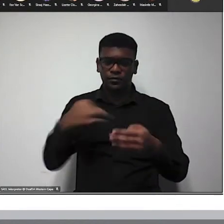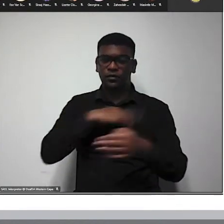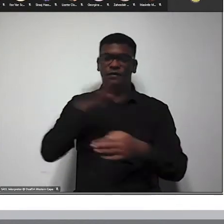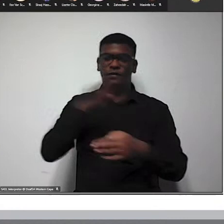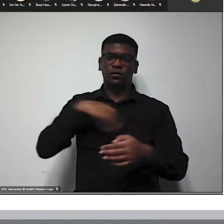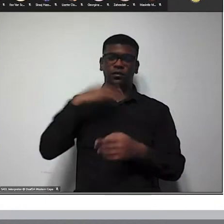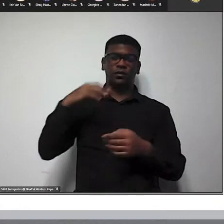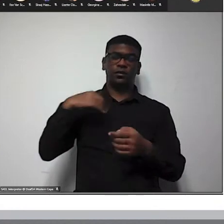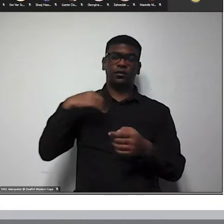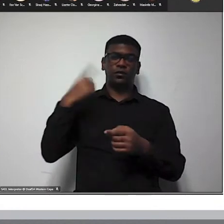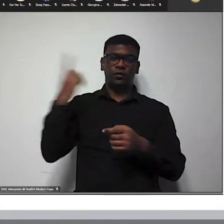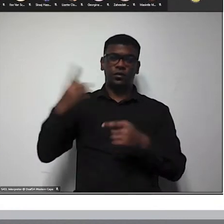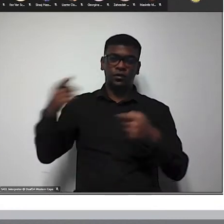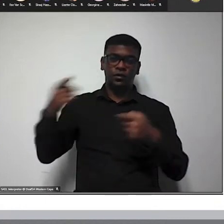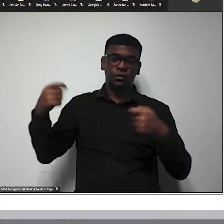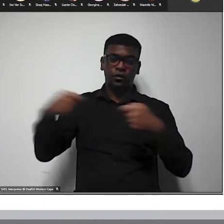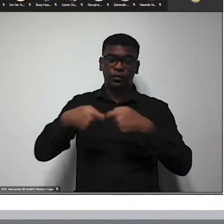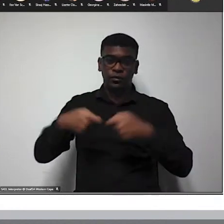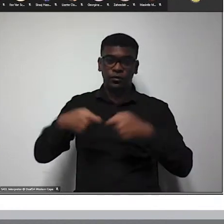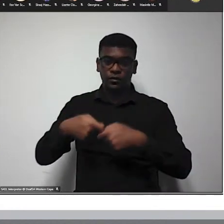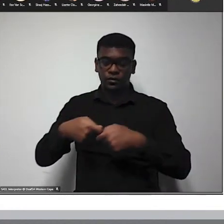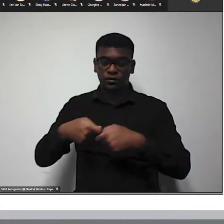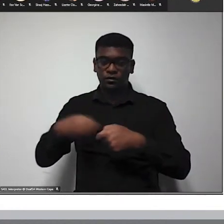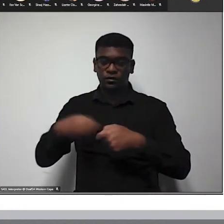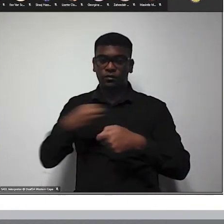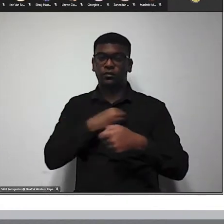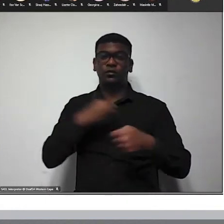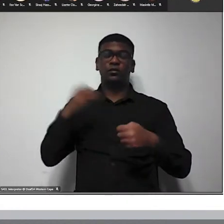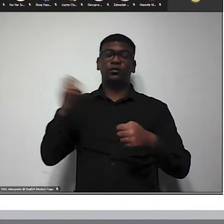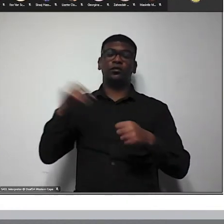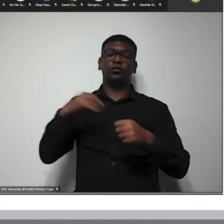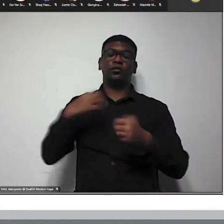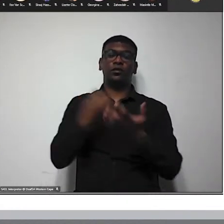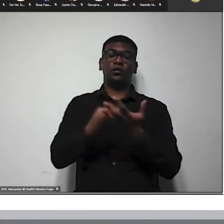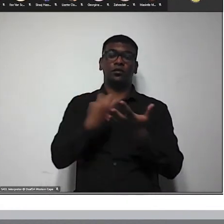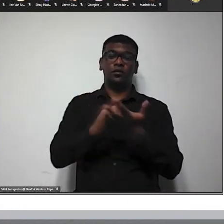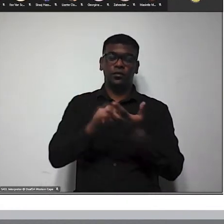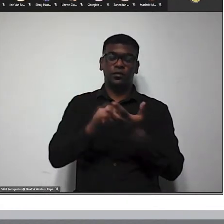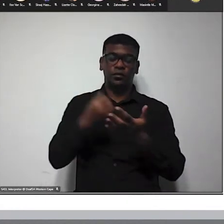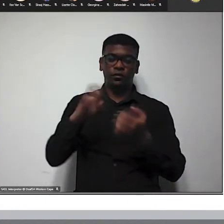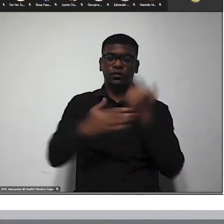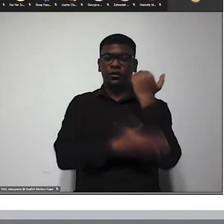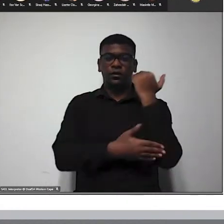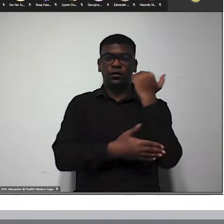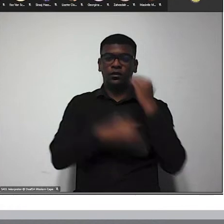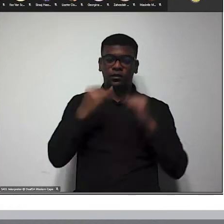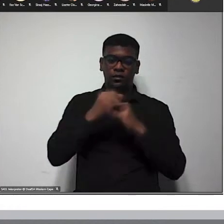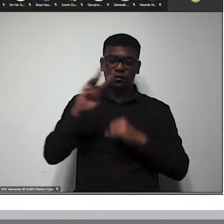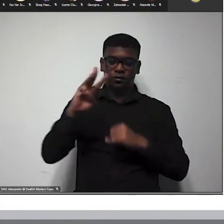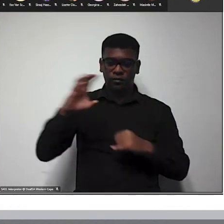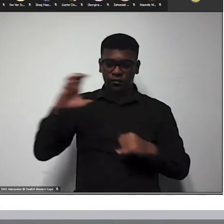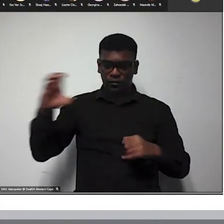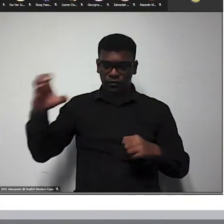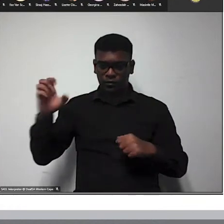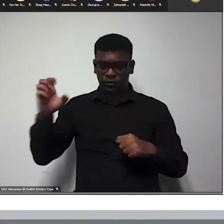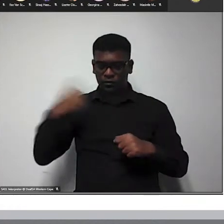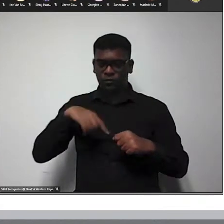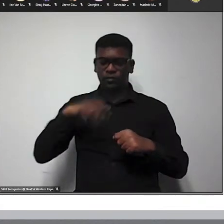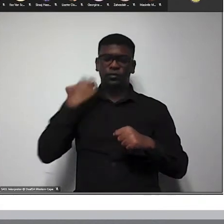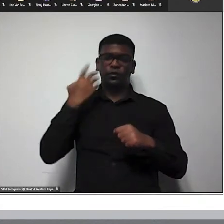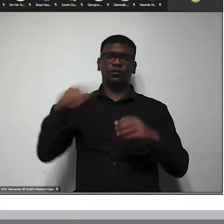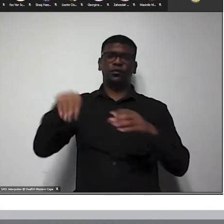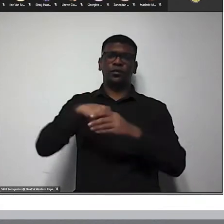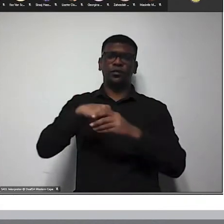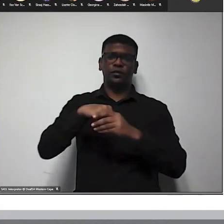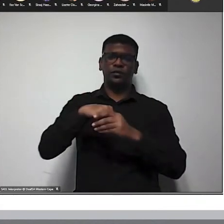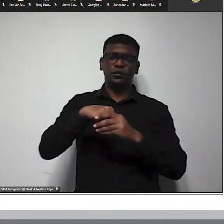of the contributors within the economy of the country as the Western Cape, and one would only want to be, but you know, one